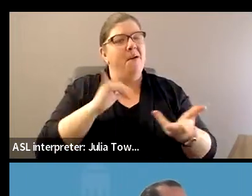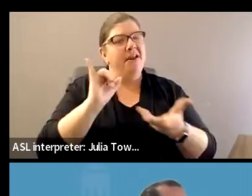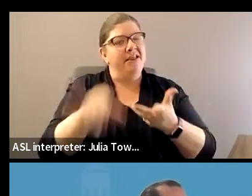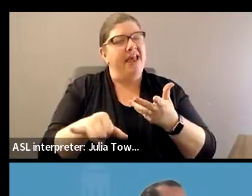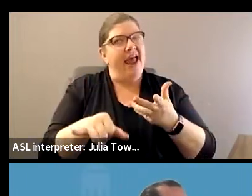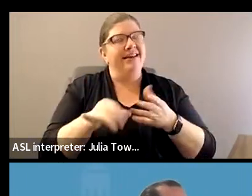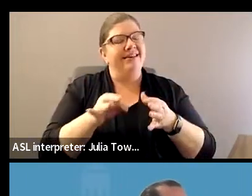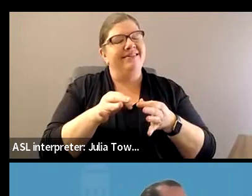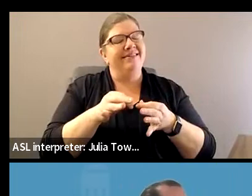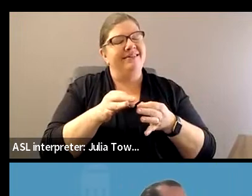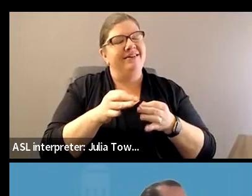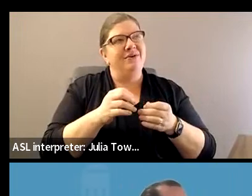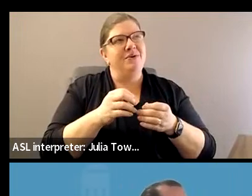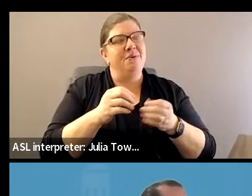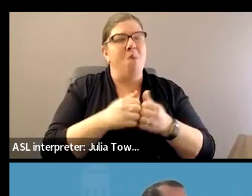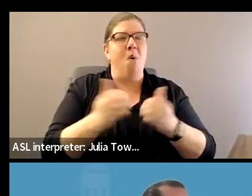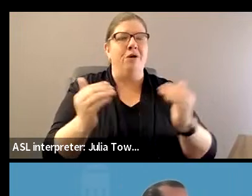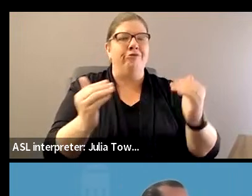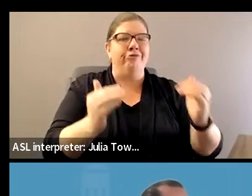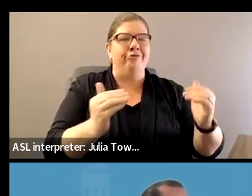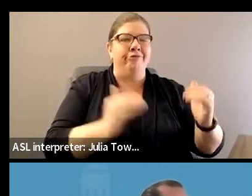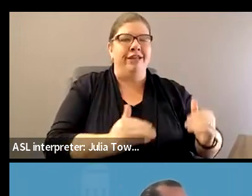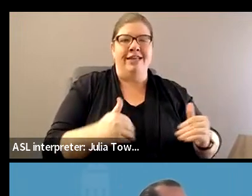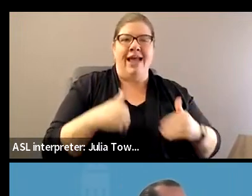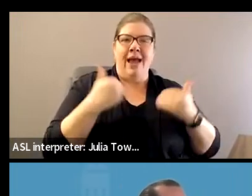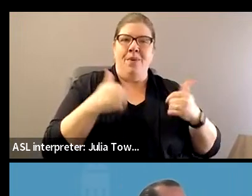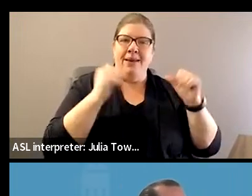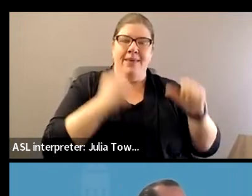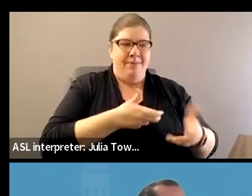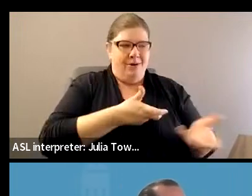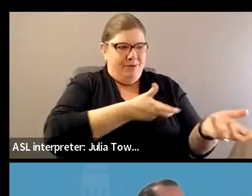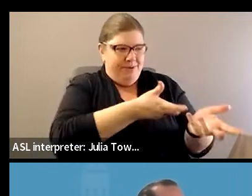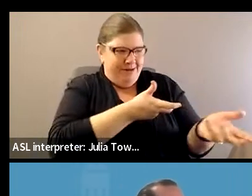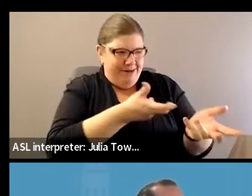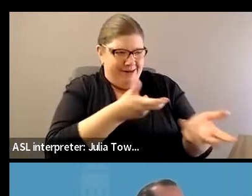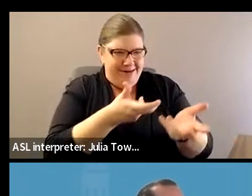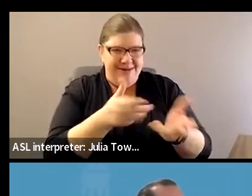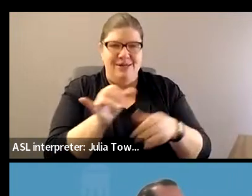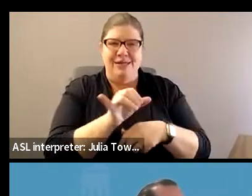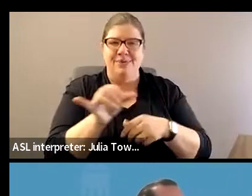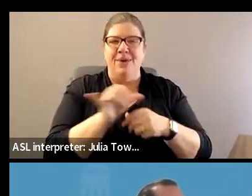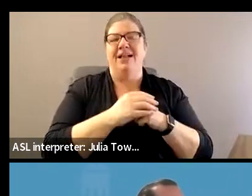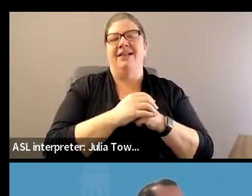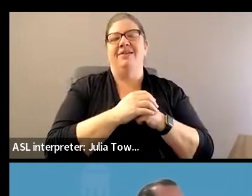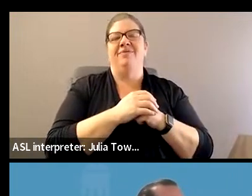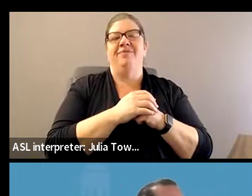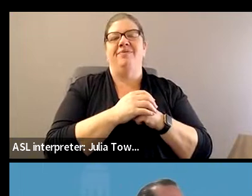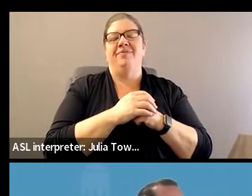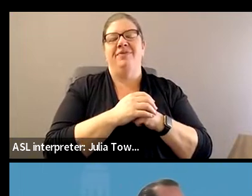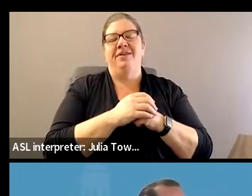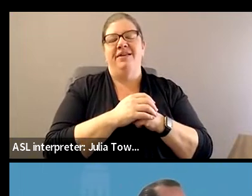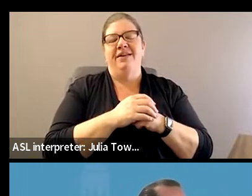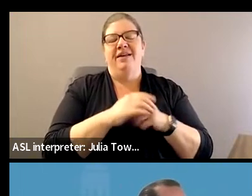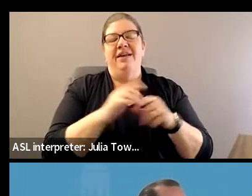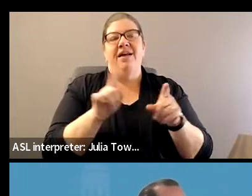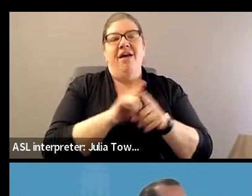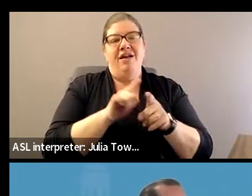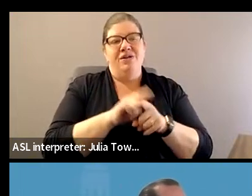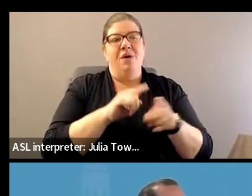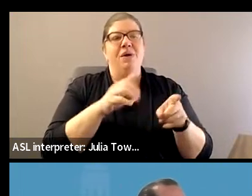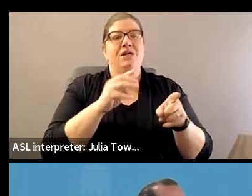well, to extend our youngest ones to be able to interact with as well. Also, as Mr.